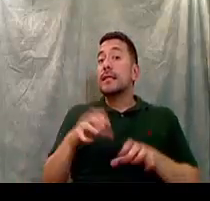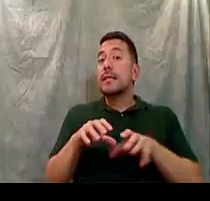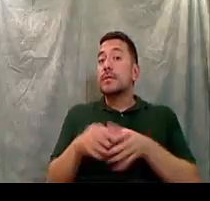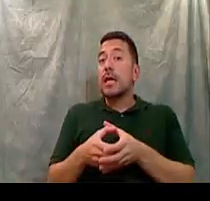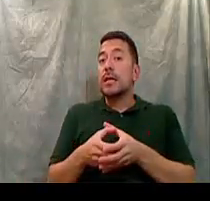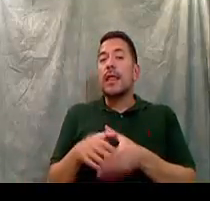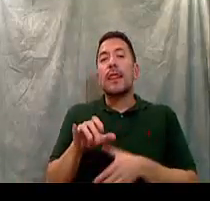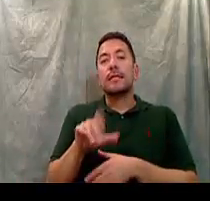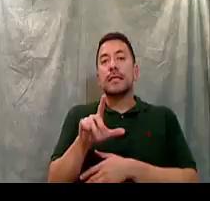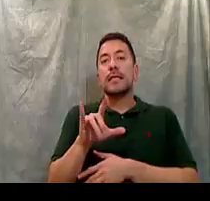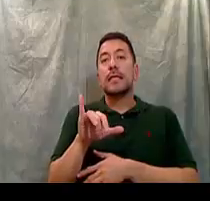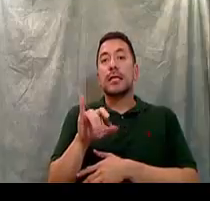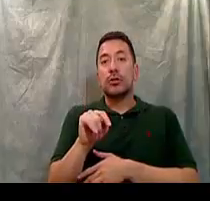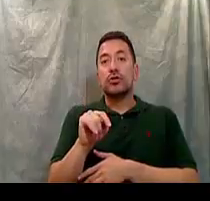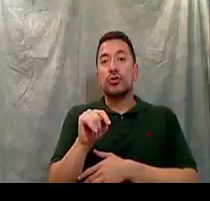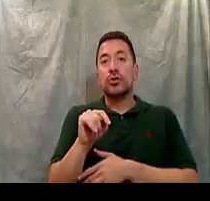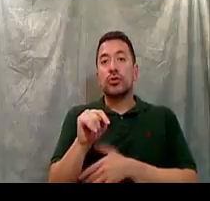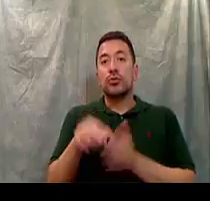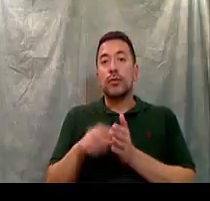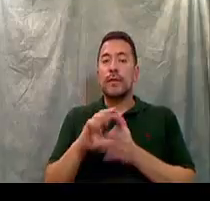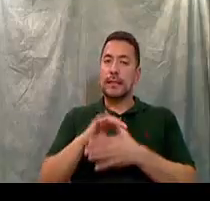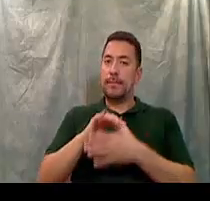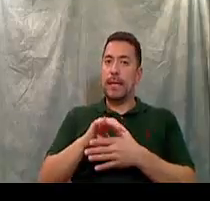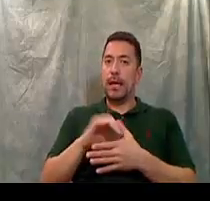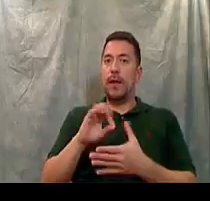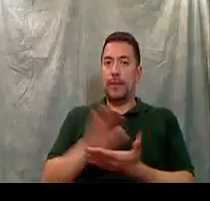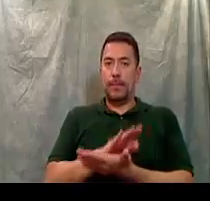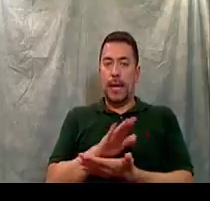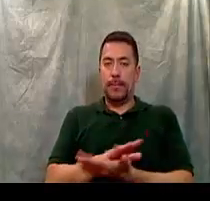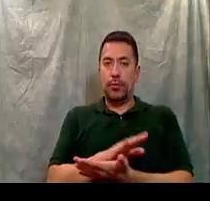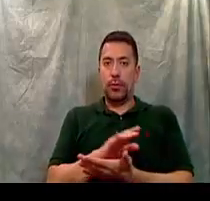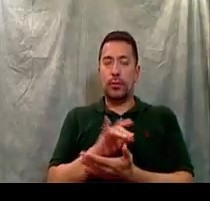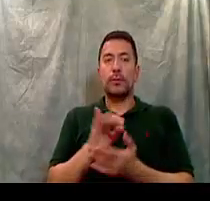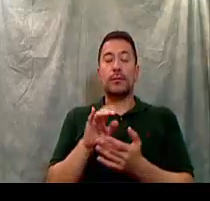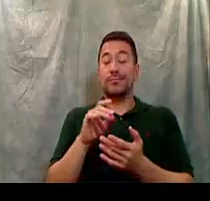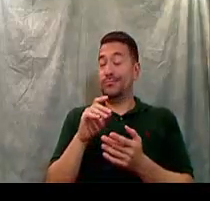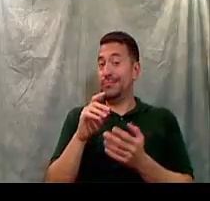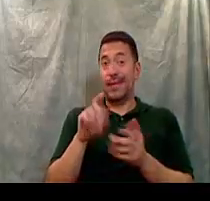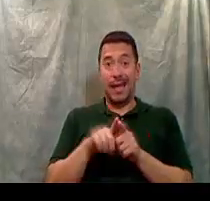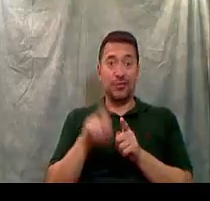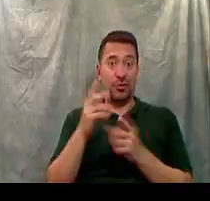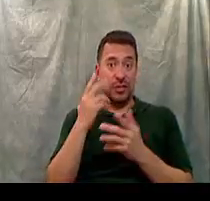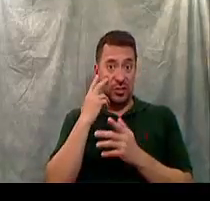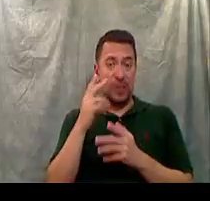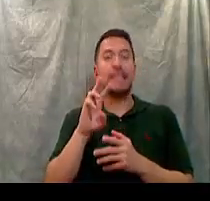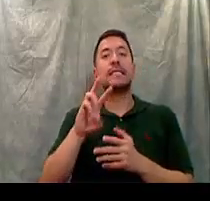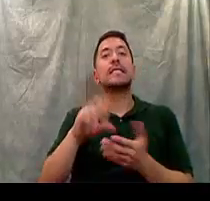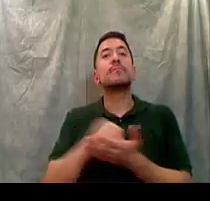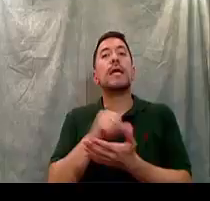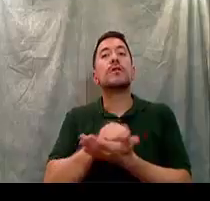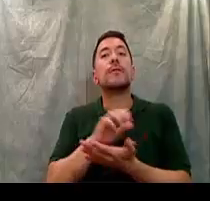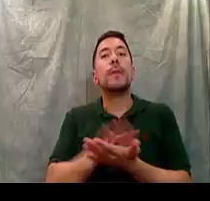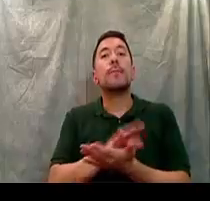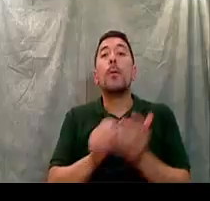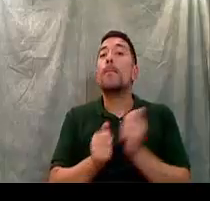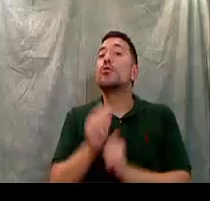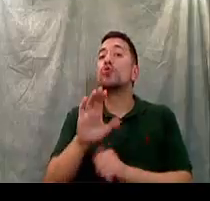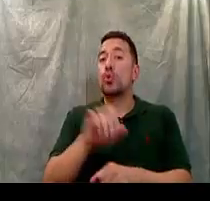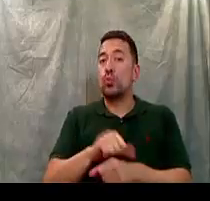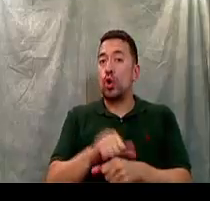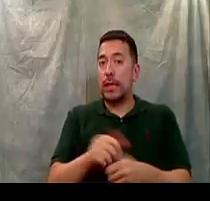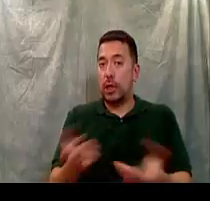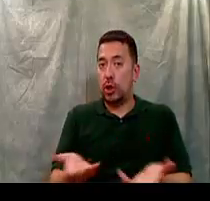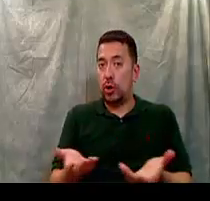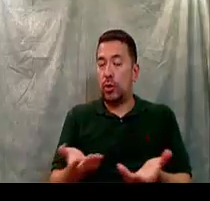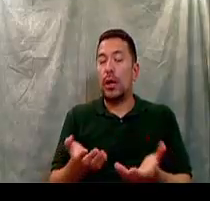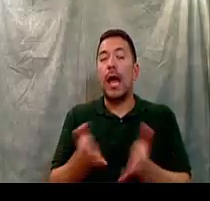the literature review. This is the meat of the paper. As you can see, it's 6 pages of the paper. You're doing most of your work here because we're asking you